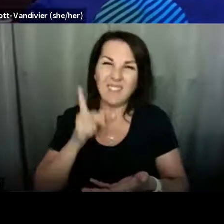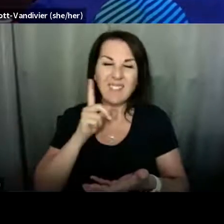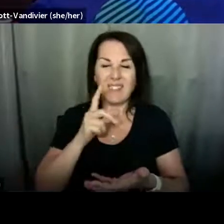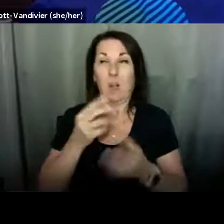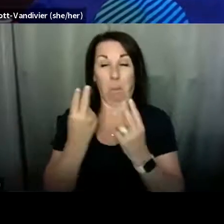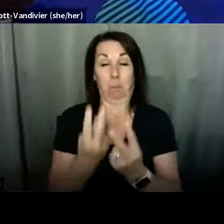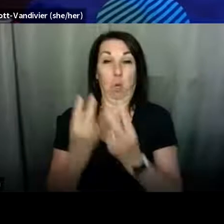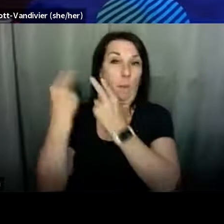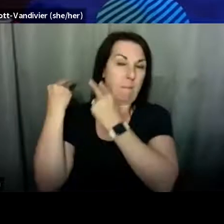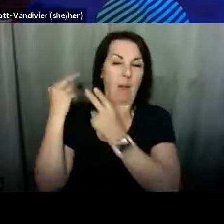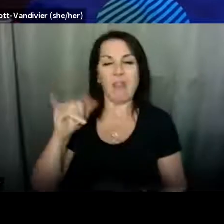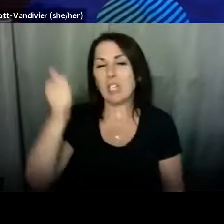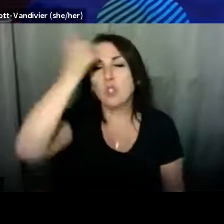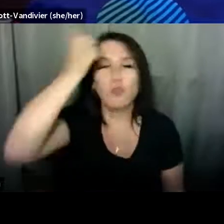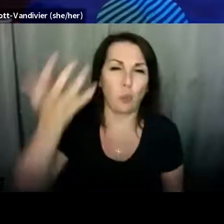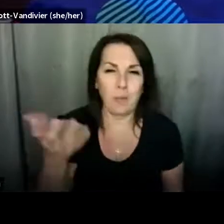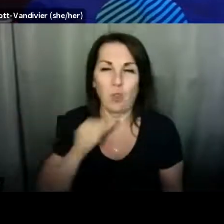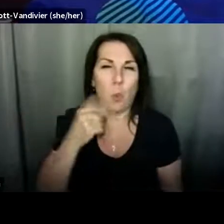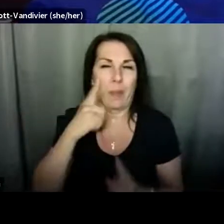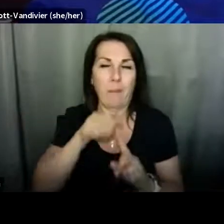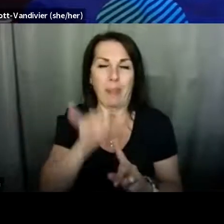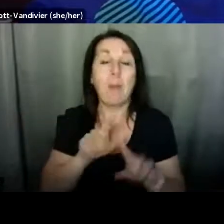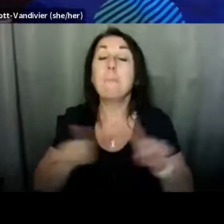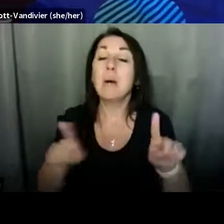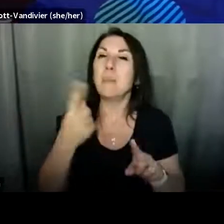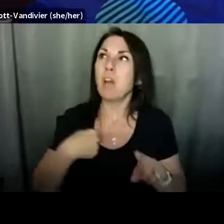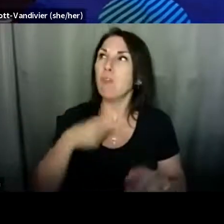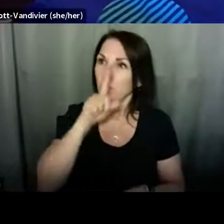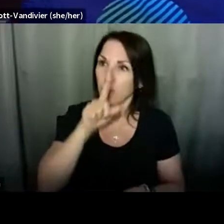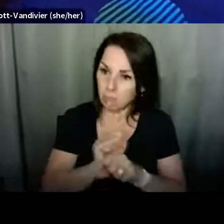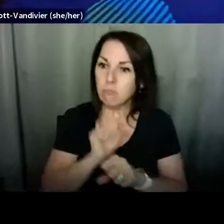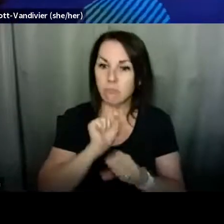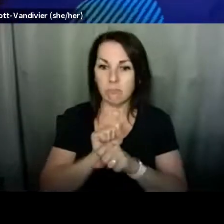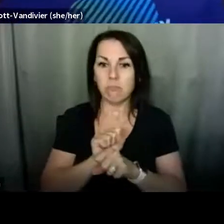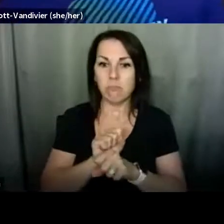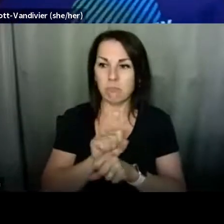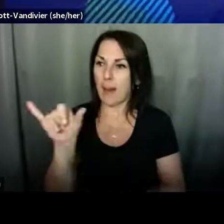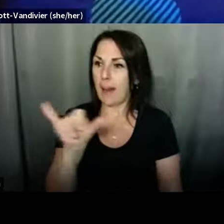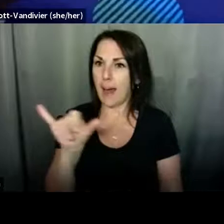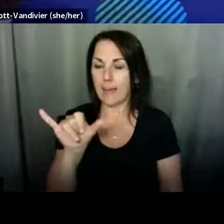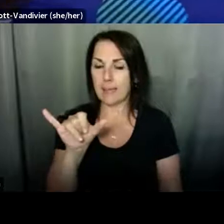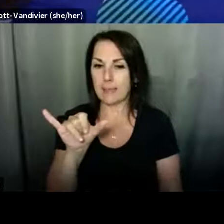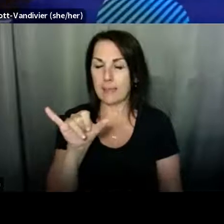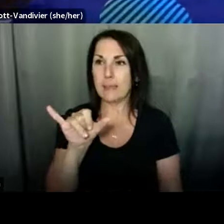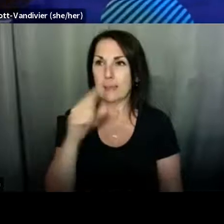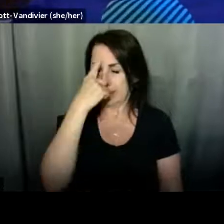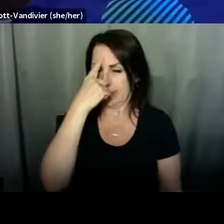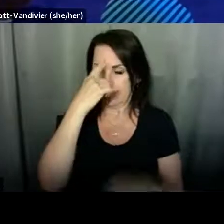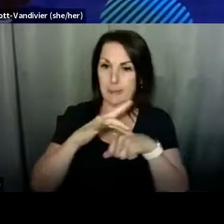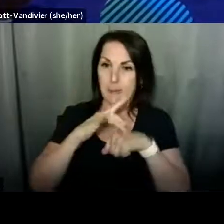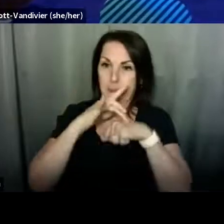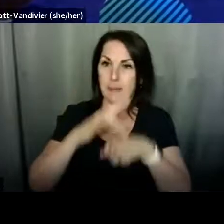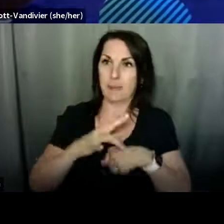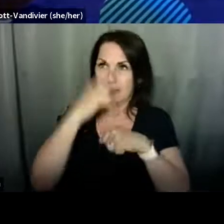like, that's stupid. You shouldn't be thinking about that. But like, it was something I really kind of thought about,